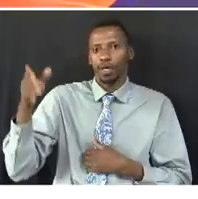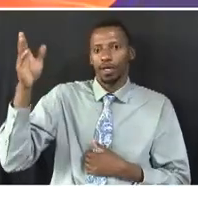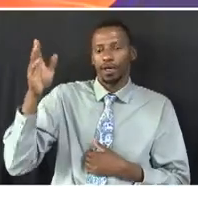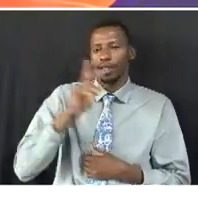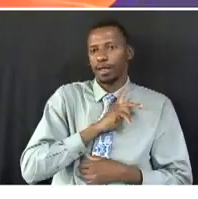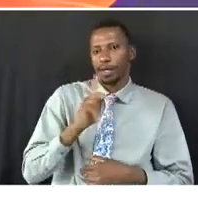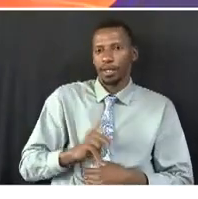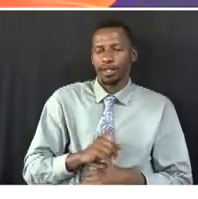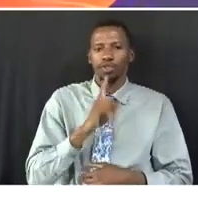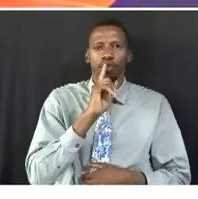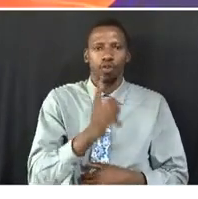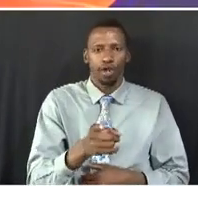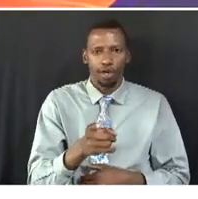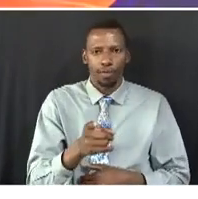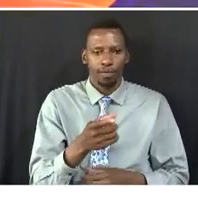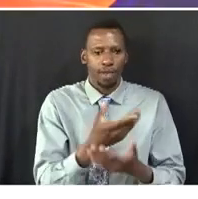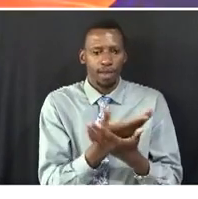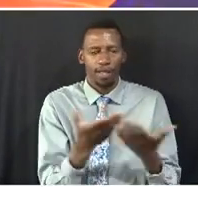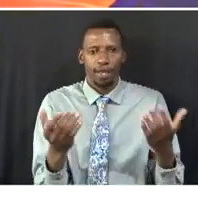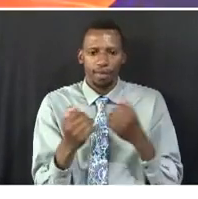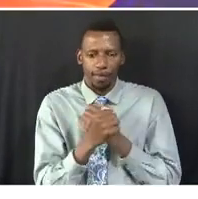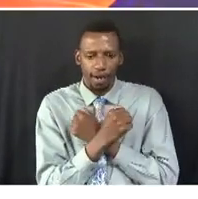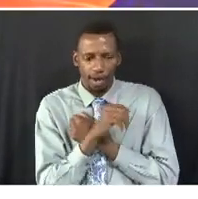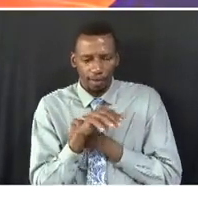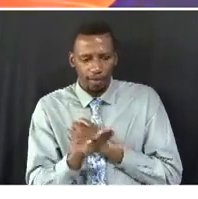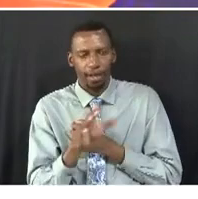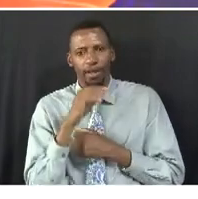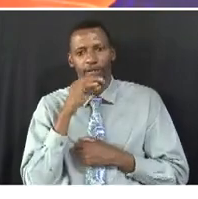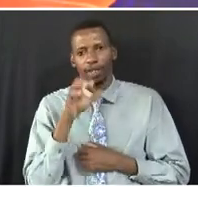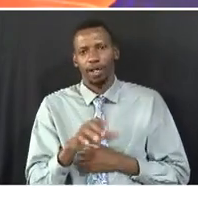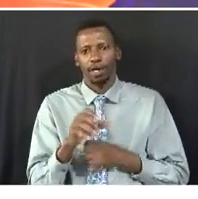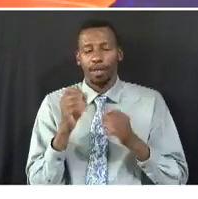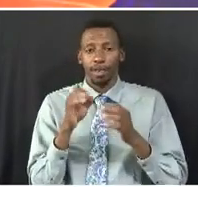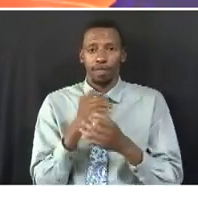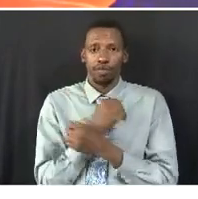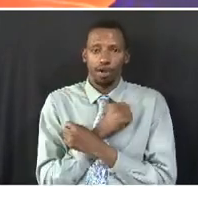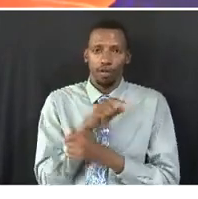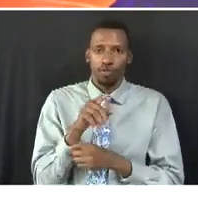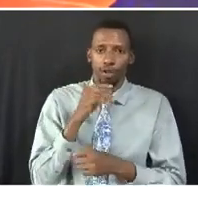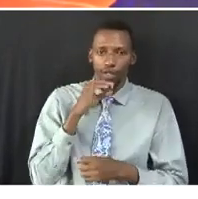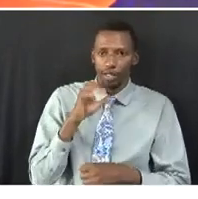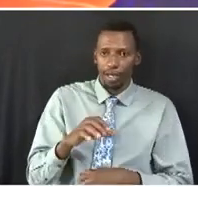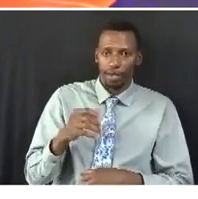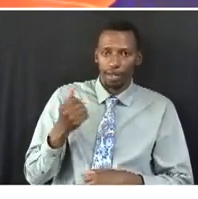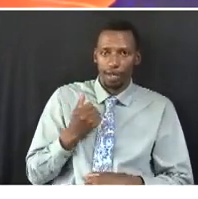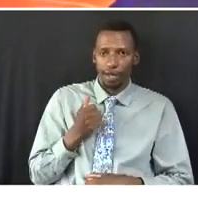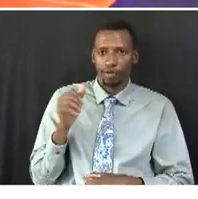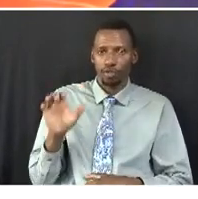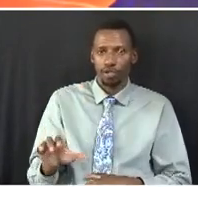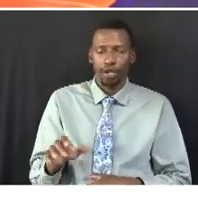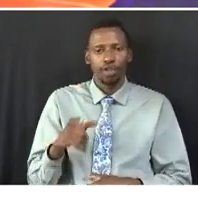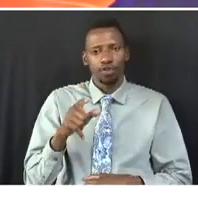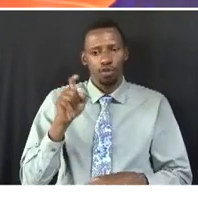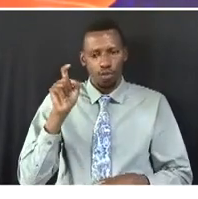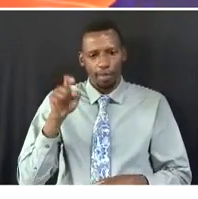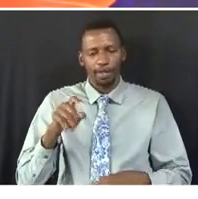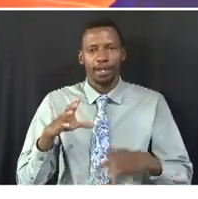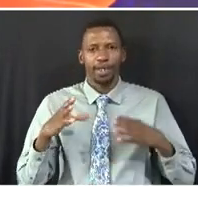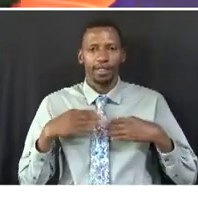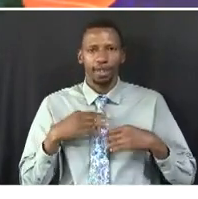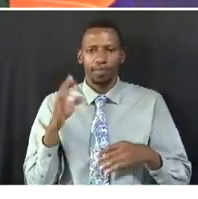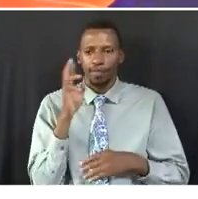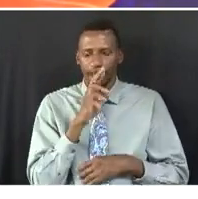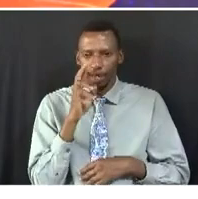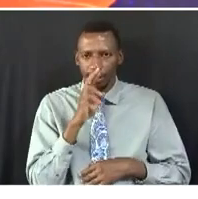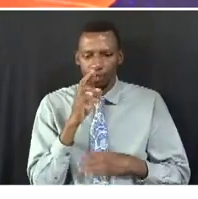They loved their son. If you love your son, if you love your daughter, you'll be able to take the risk to bring him up